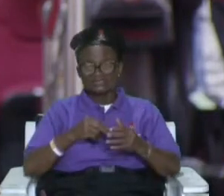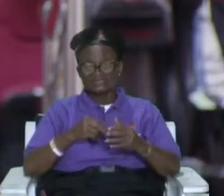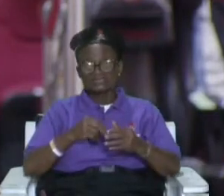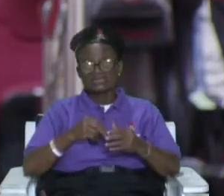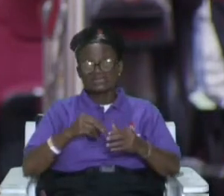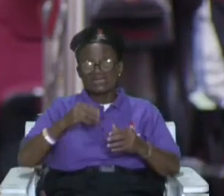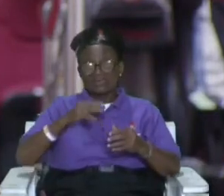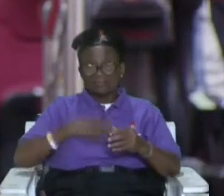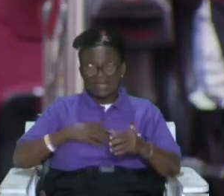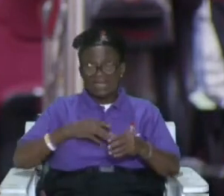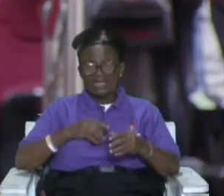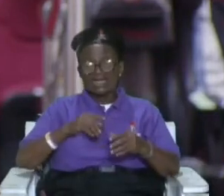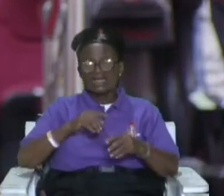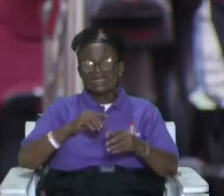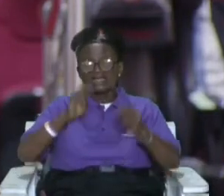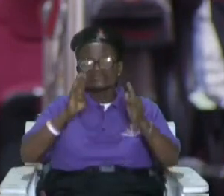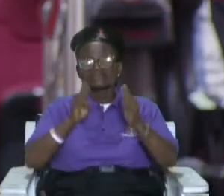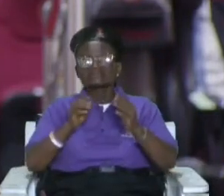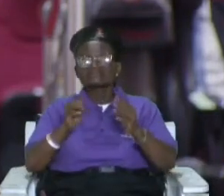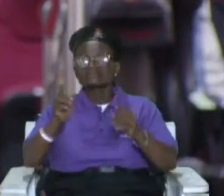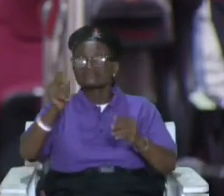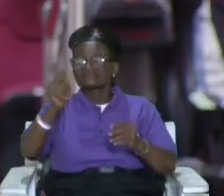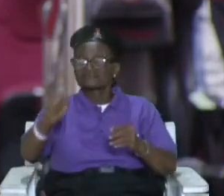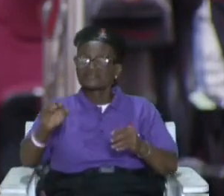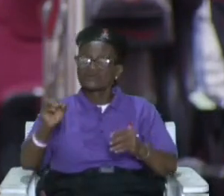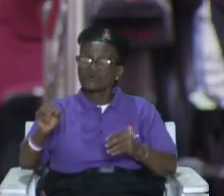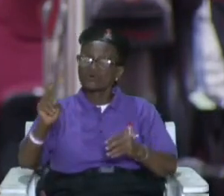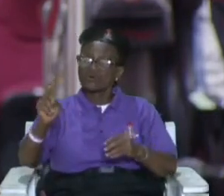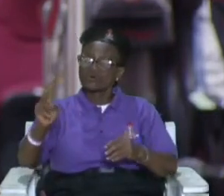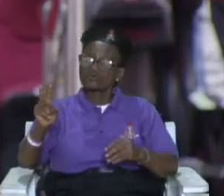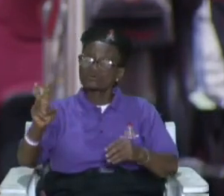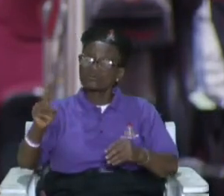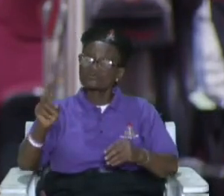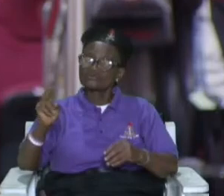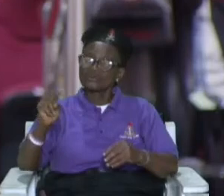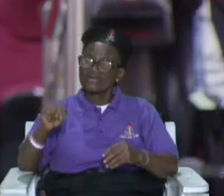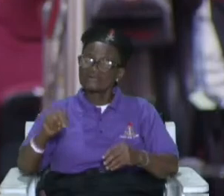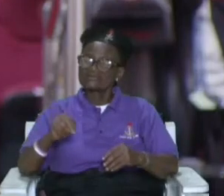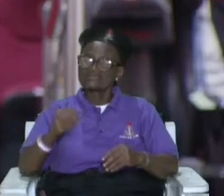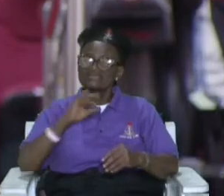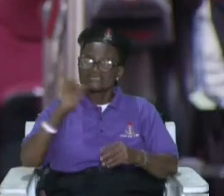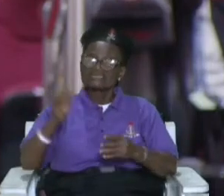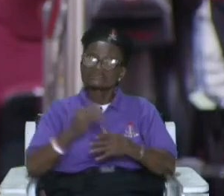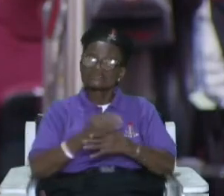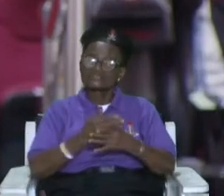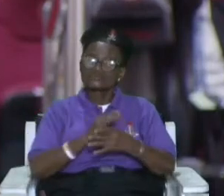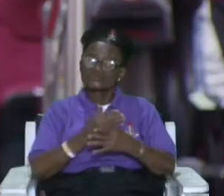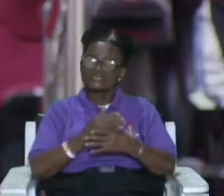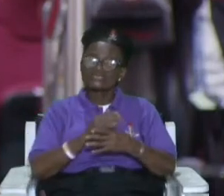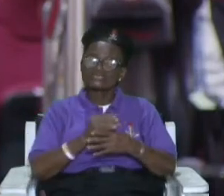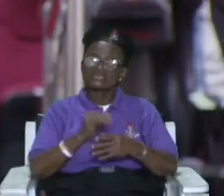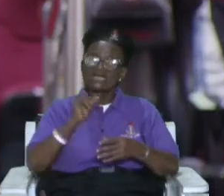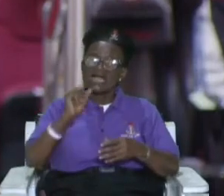My town is somewhere in between Ife and Elisha.